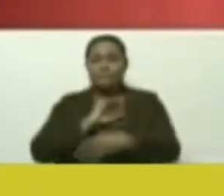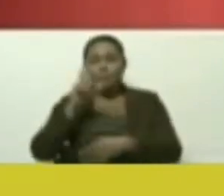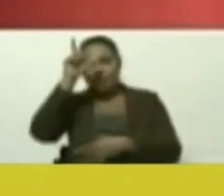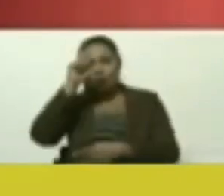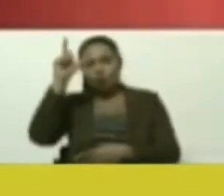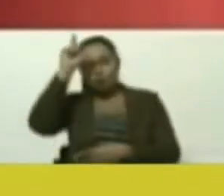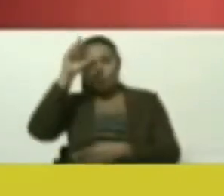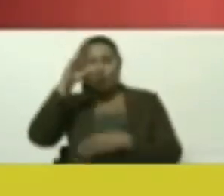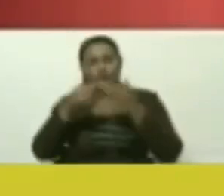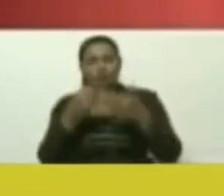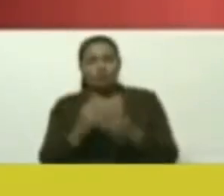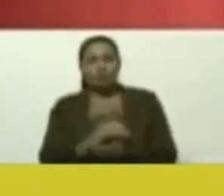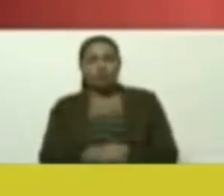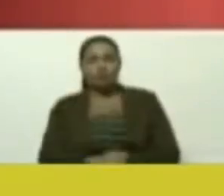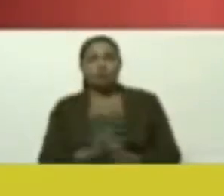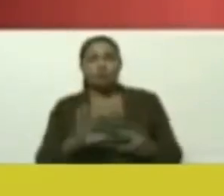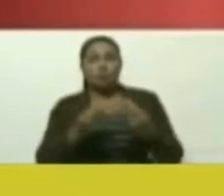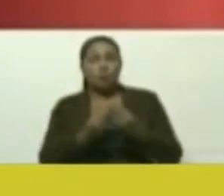against our